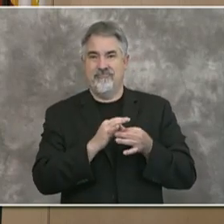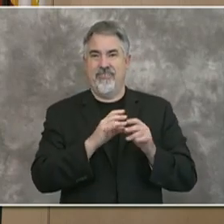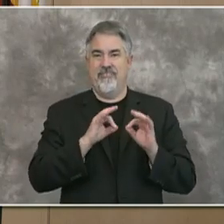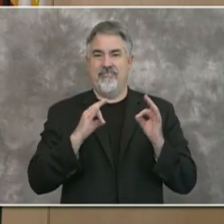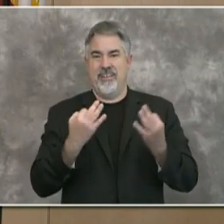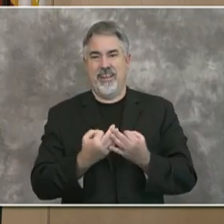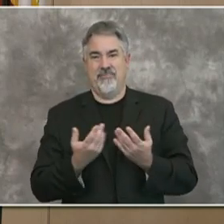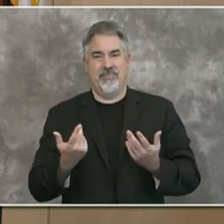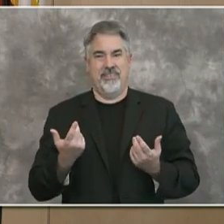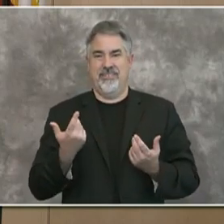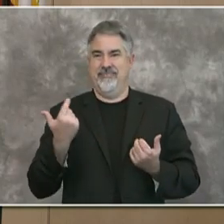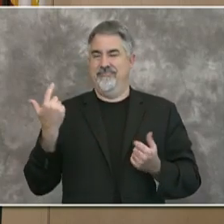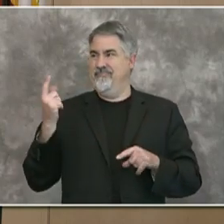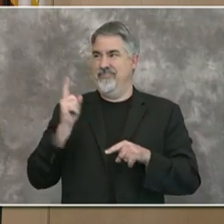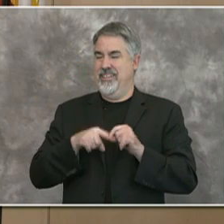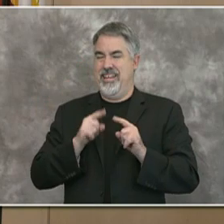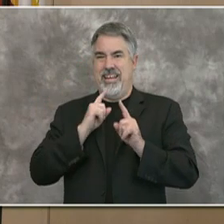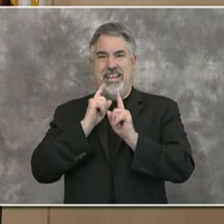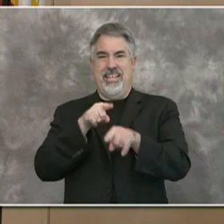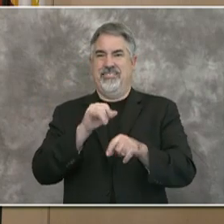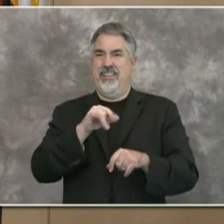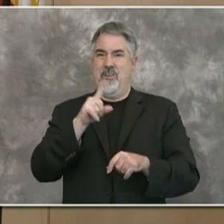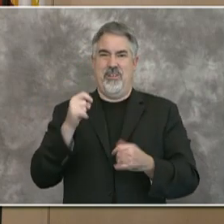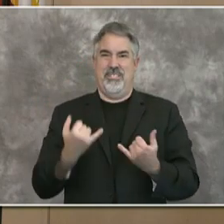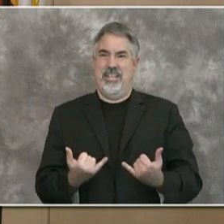answer at this time, but